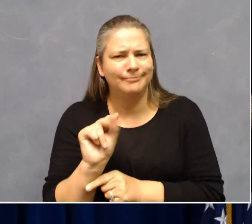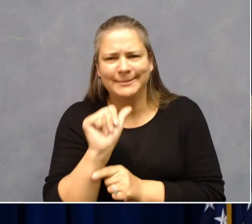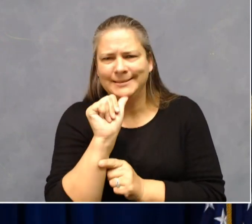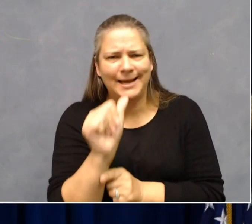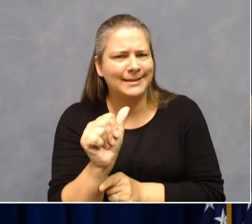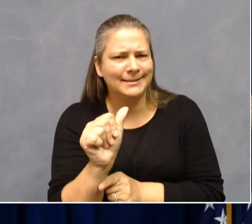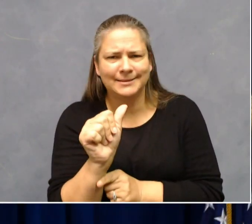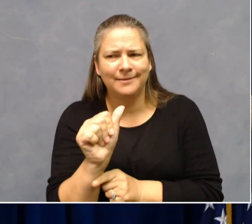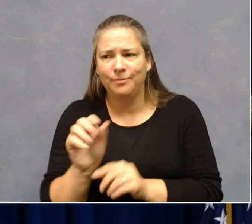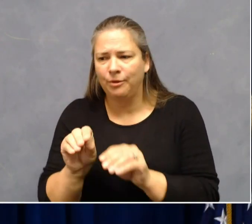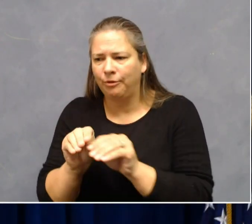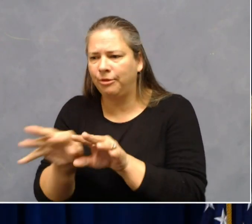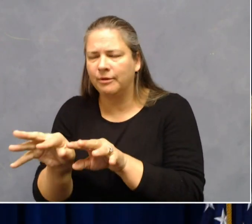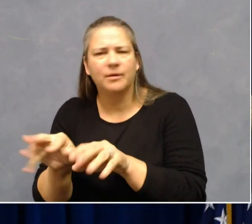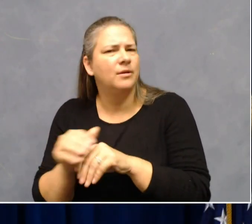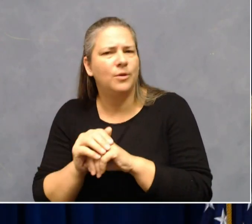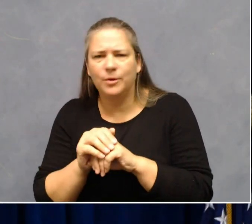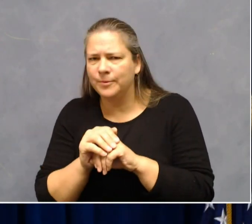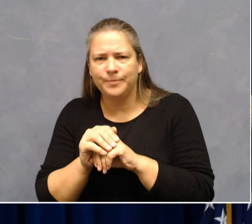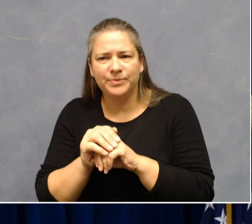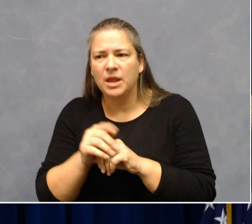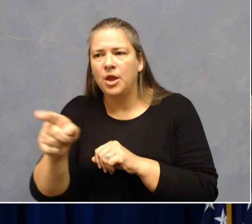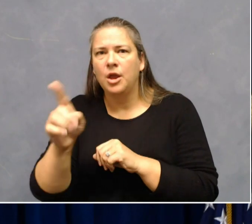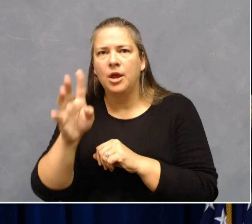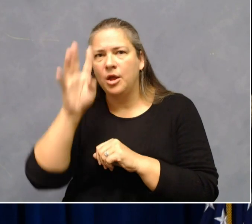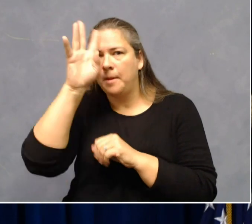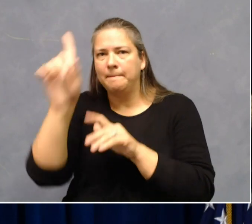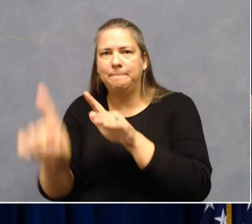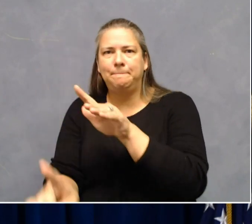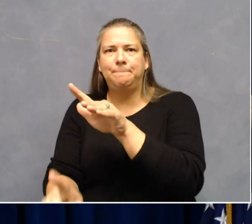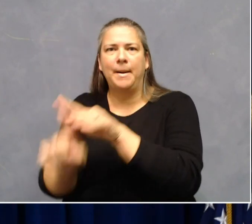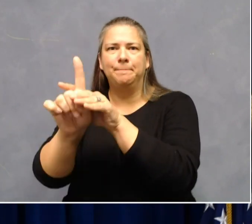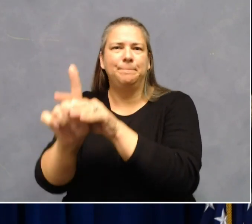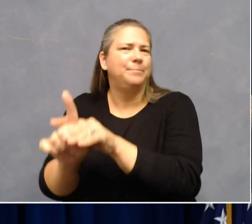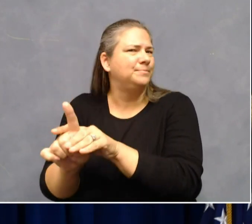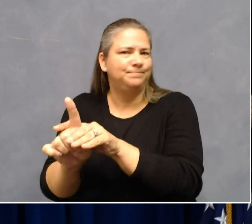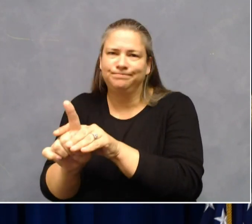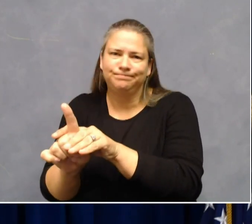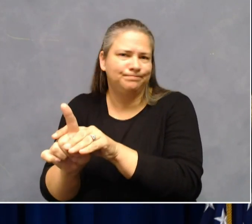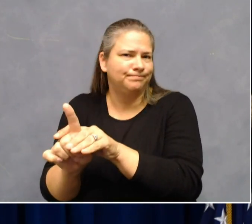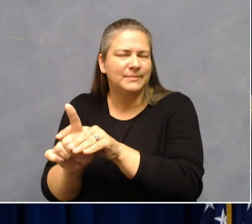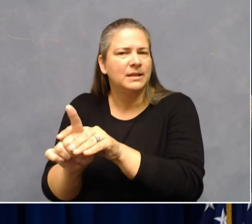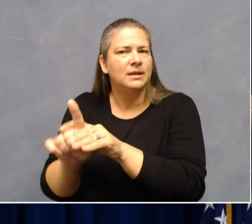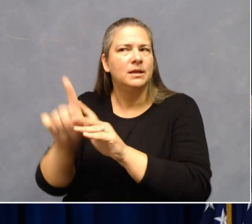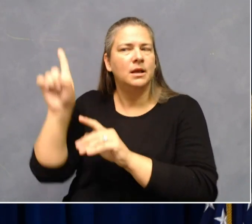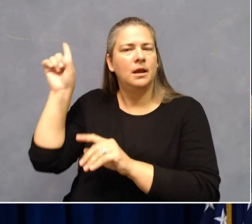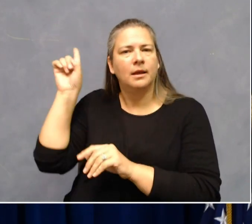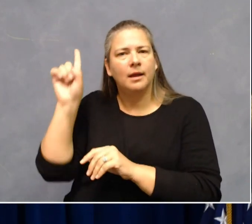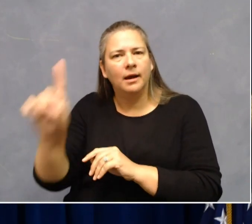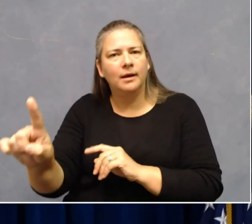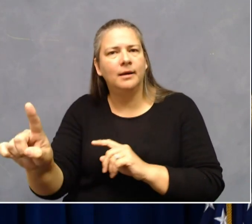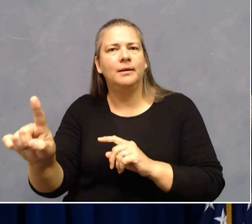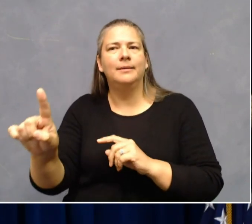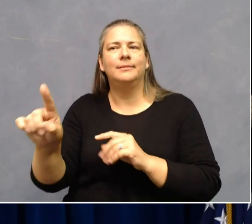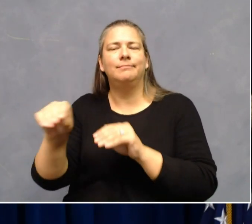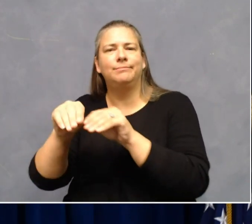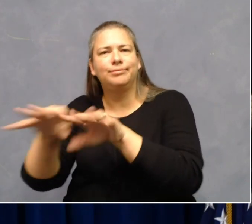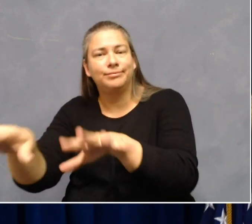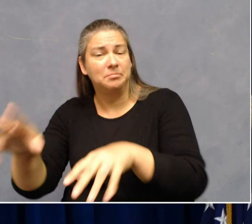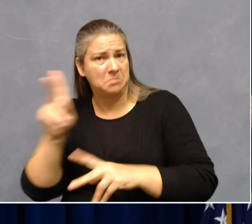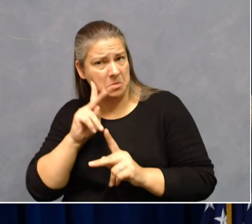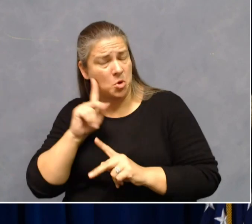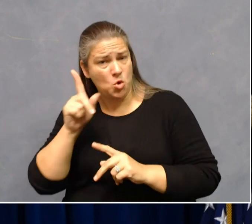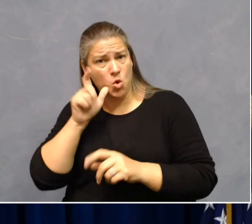not just created in a veteran center. And the people that work at these facilities tested,